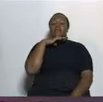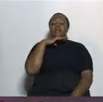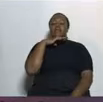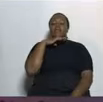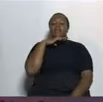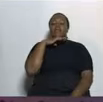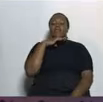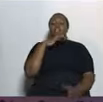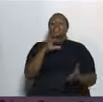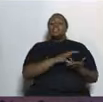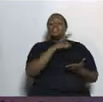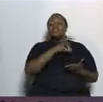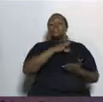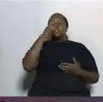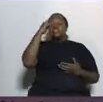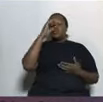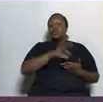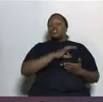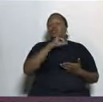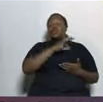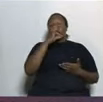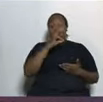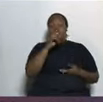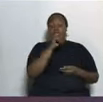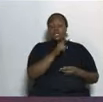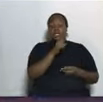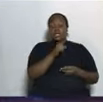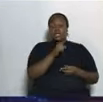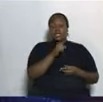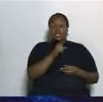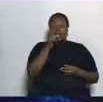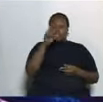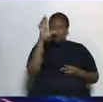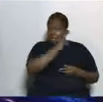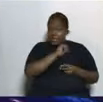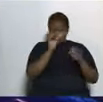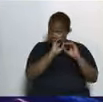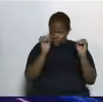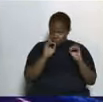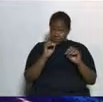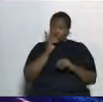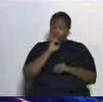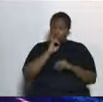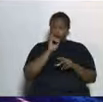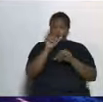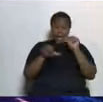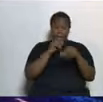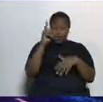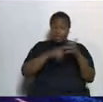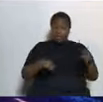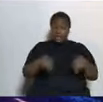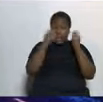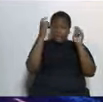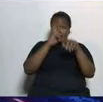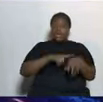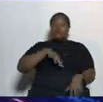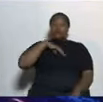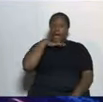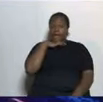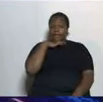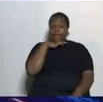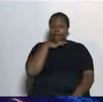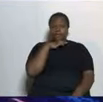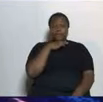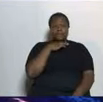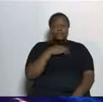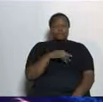spirits of spiritualism. Na roho ya umizimu. You don't want to miss that. Usikose hiyo. And the great hope of the resurrection in Christ.